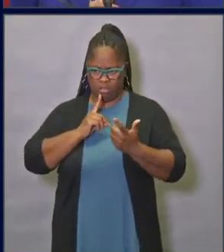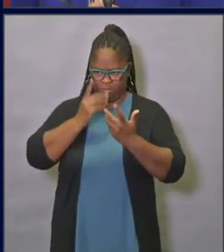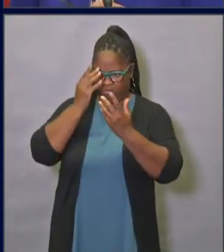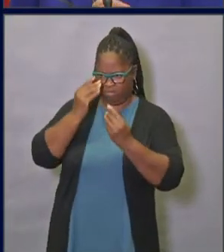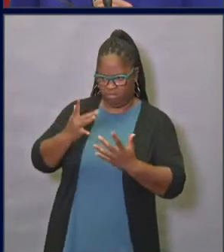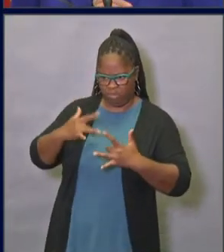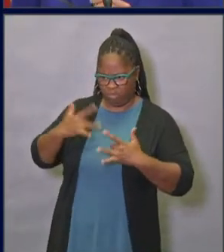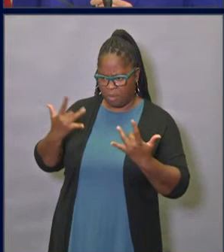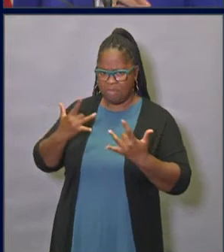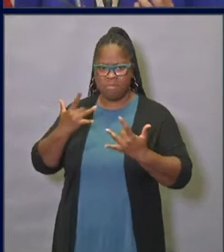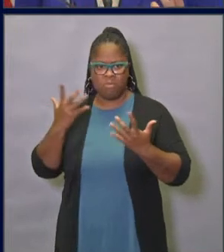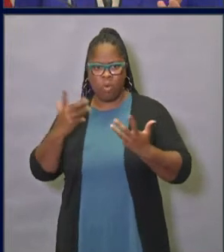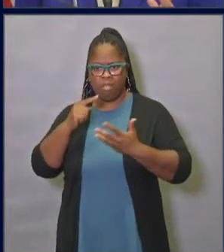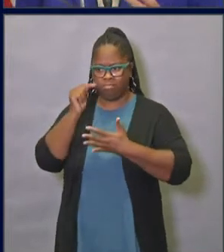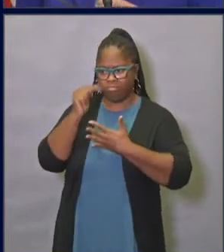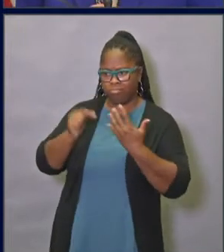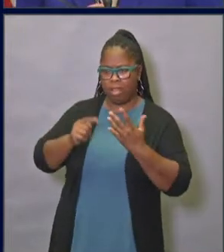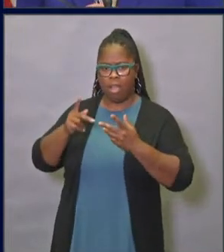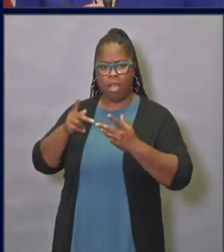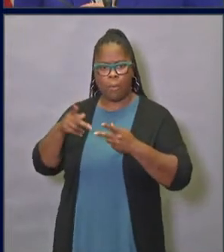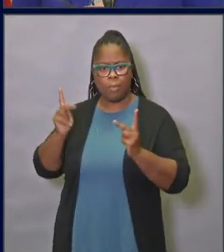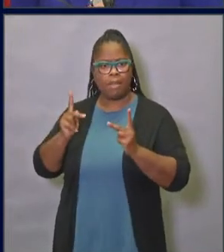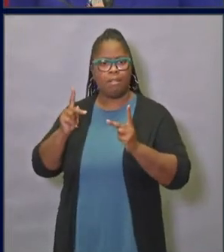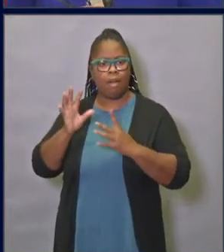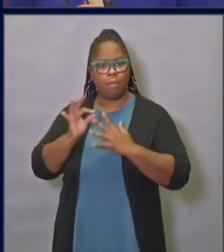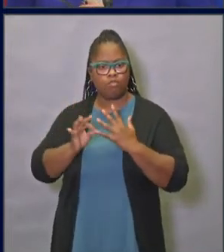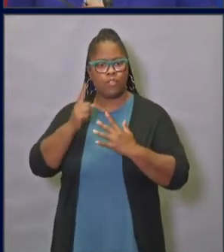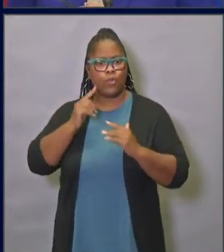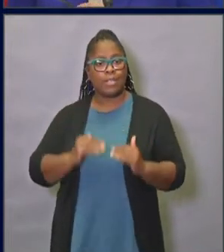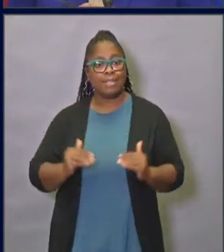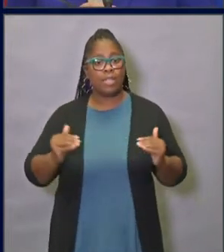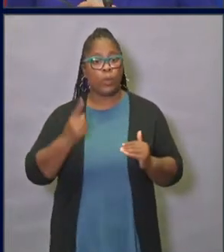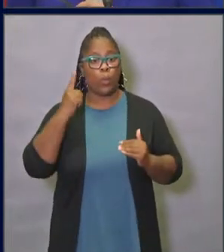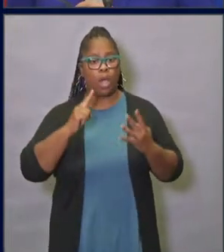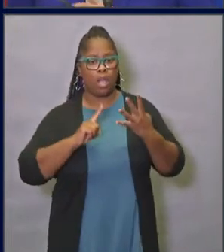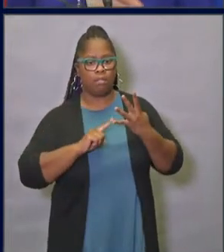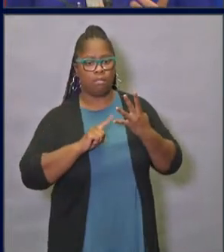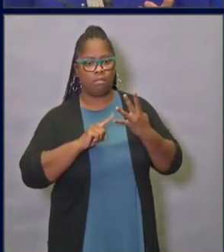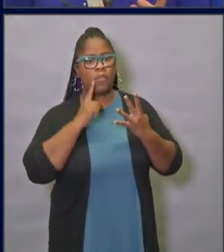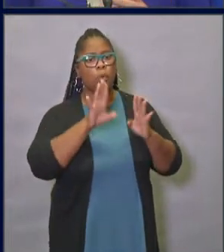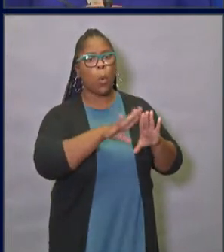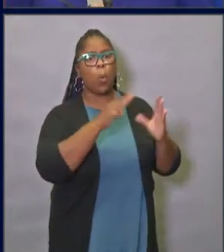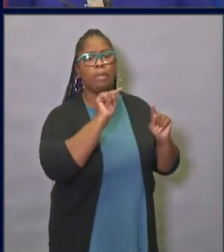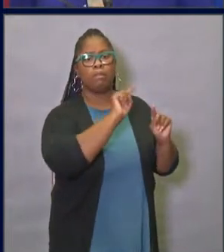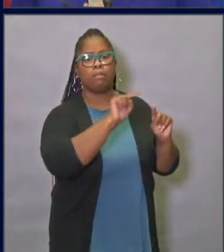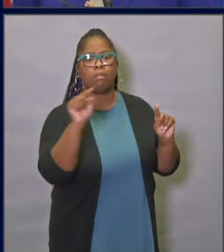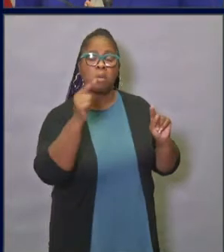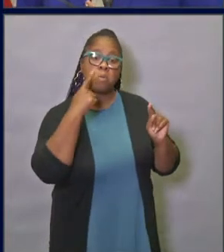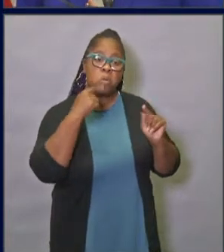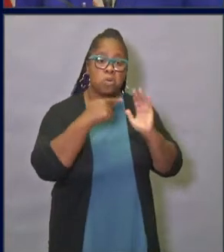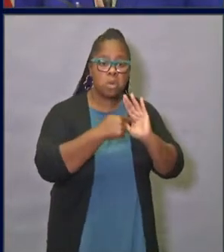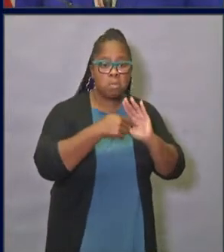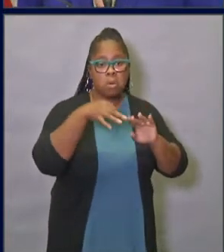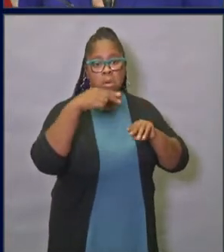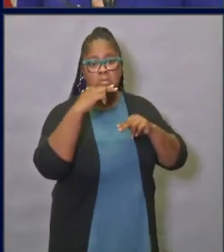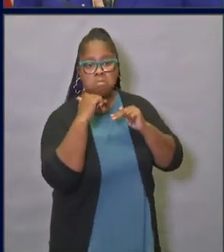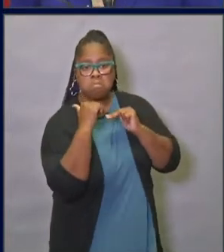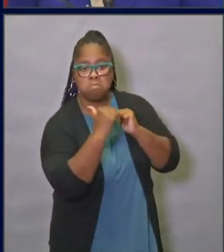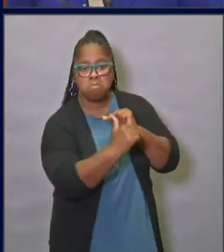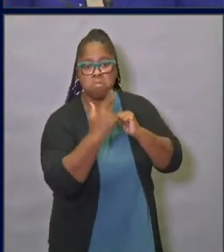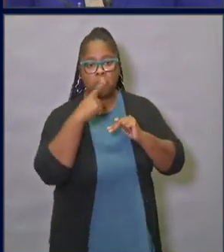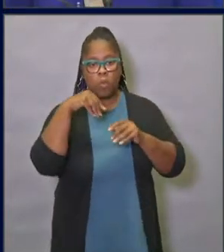of the permitted options while we're in Tier 1 for reopening other sectors, and that includes nail salons for